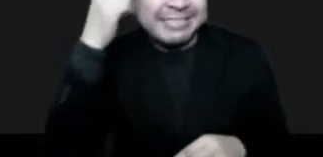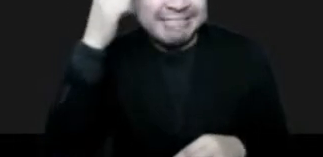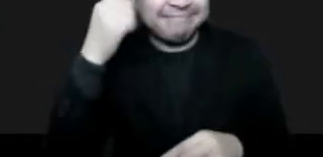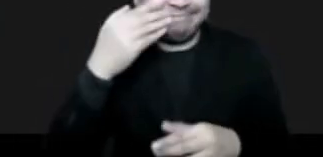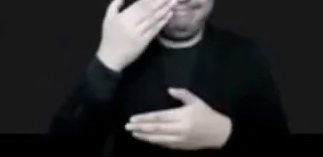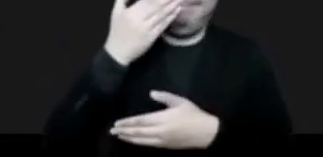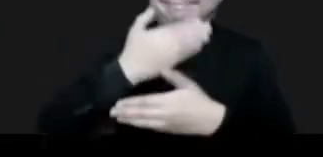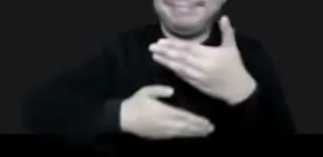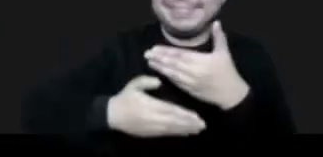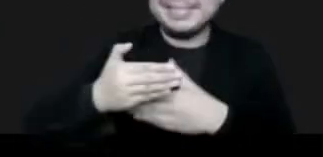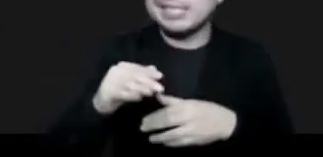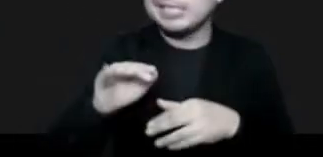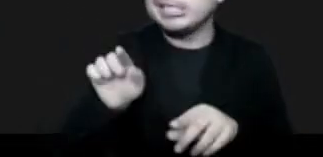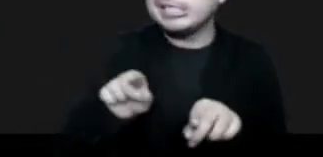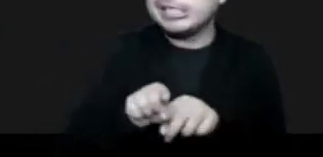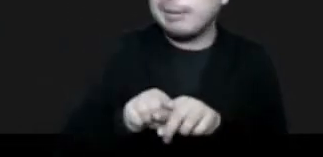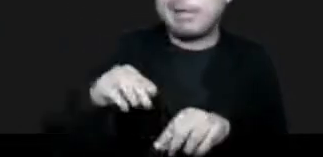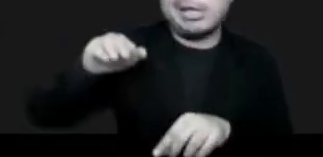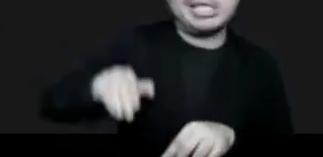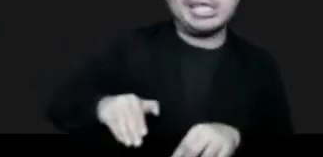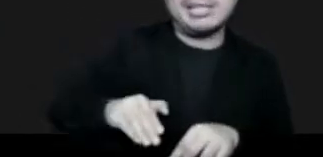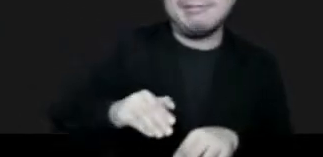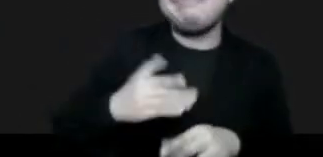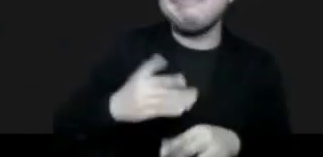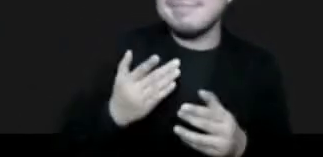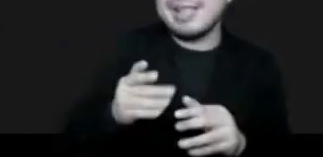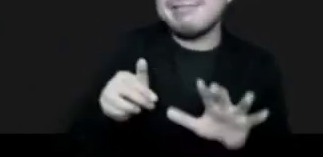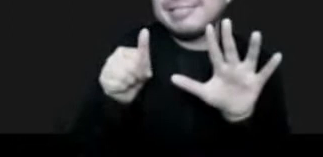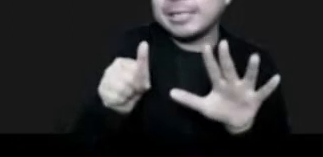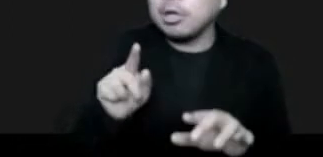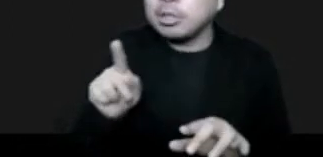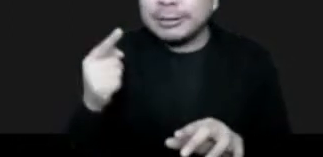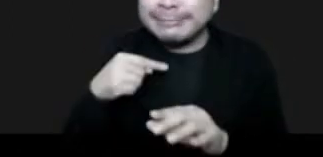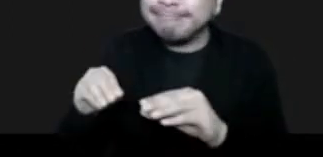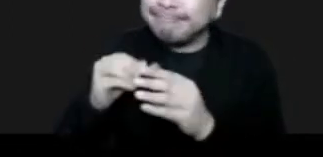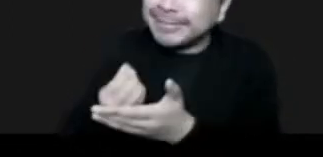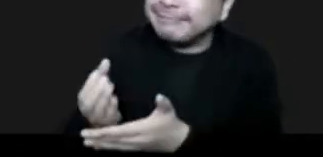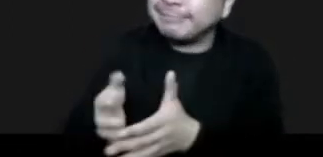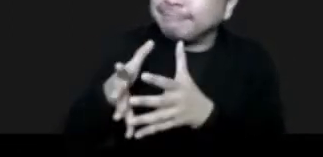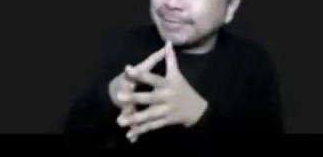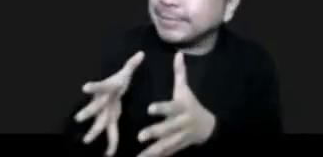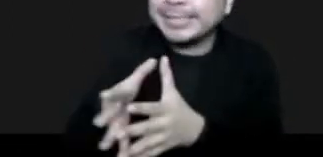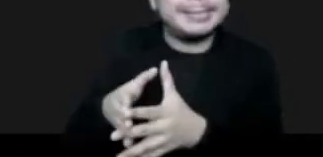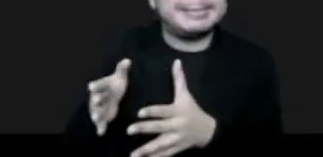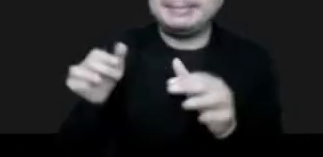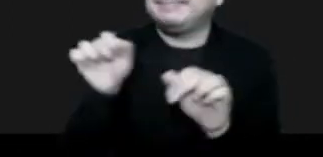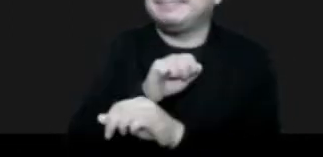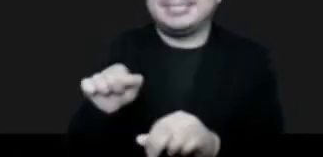a person with a disability in a very difficult situation. And with the work that we've done with